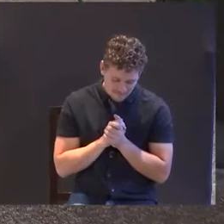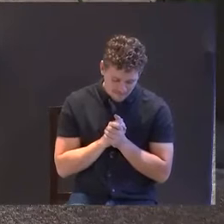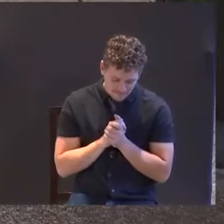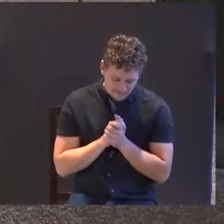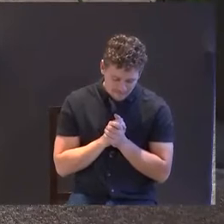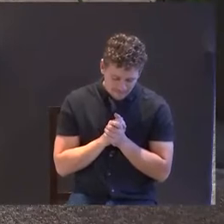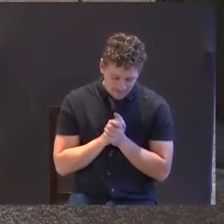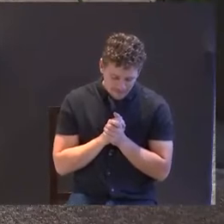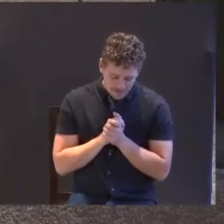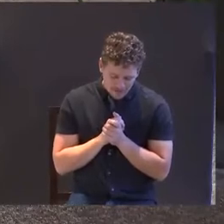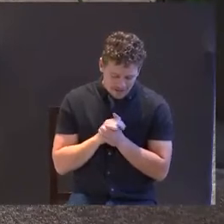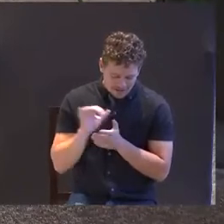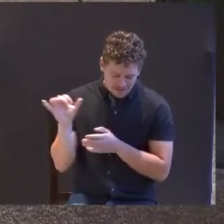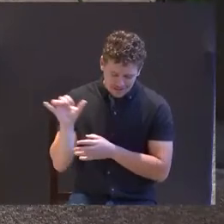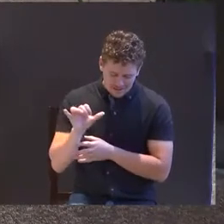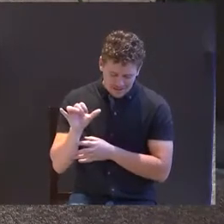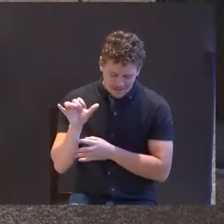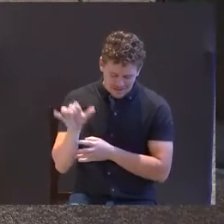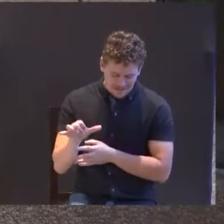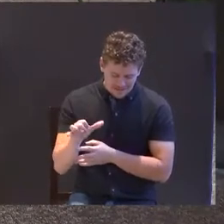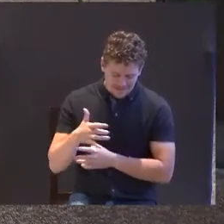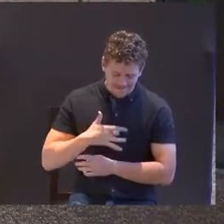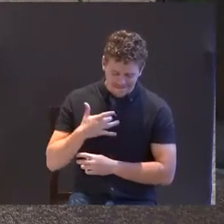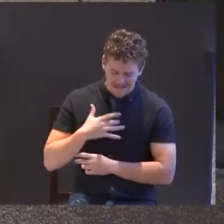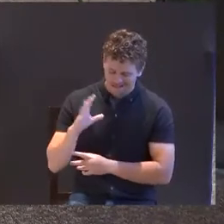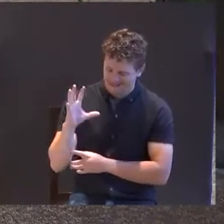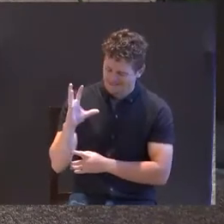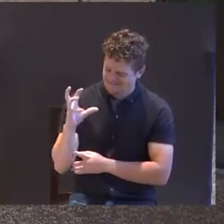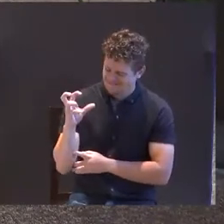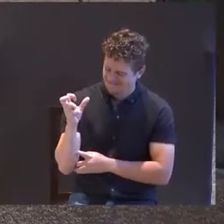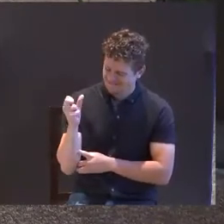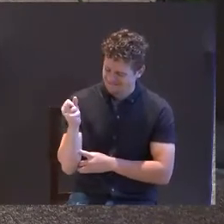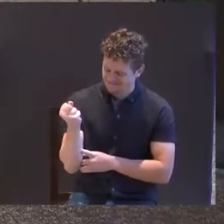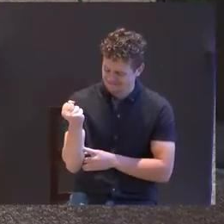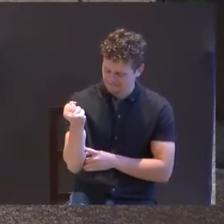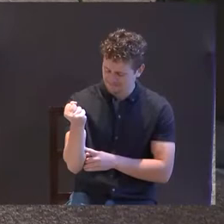A feeling like the clenching of a fist.